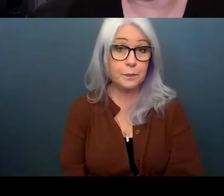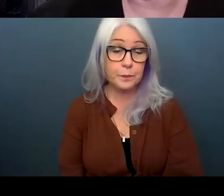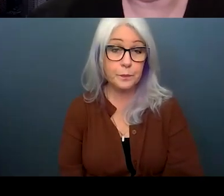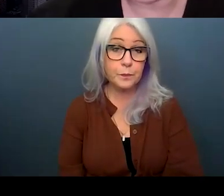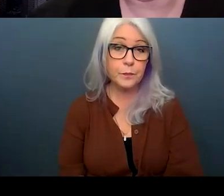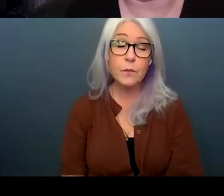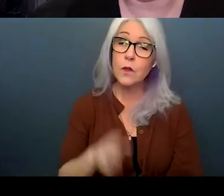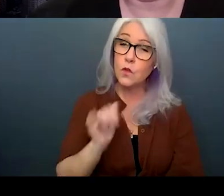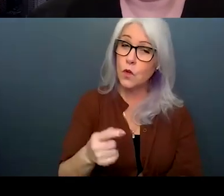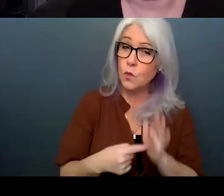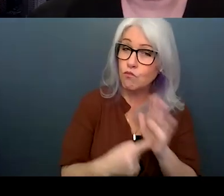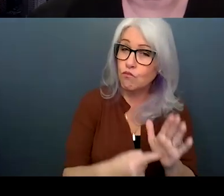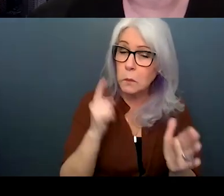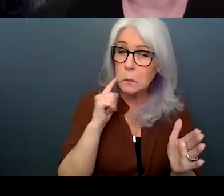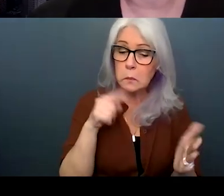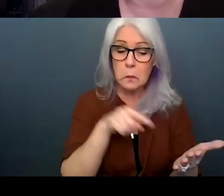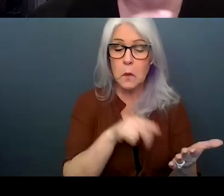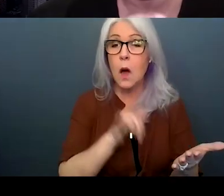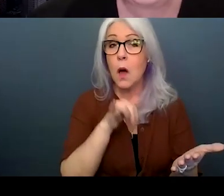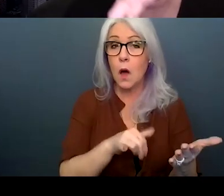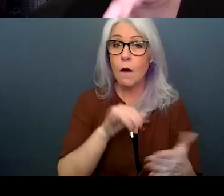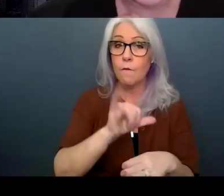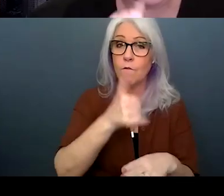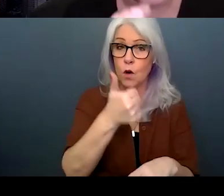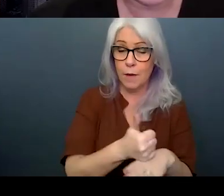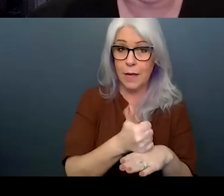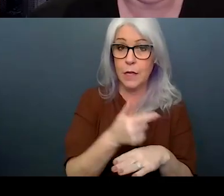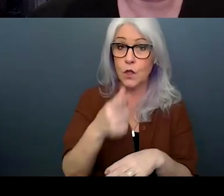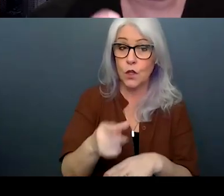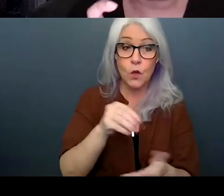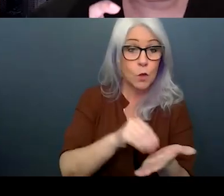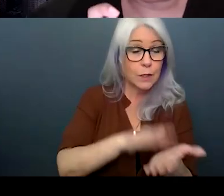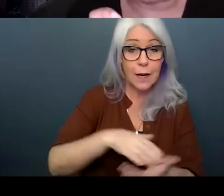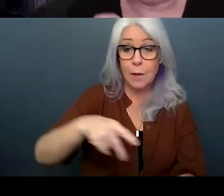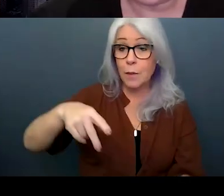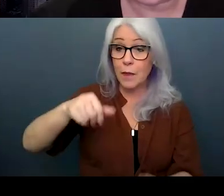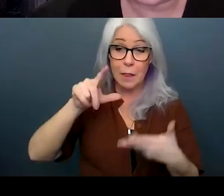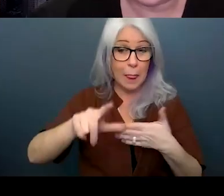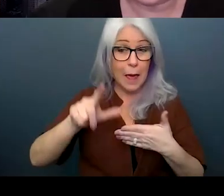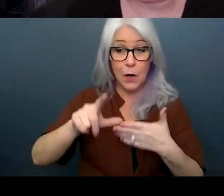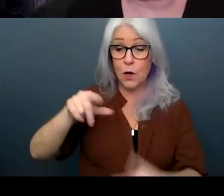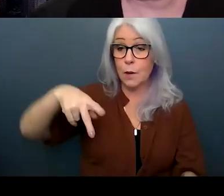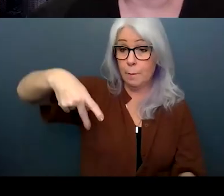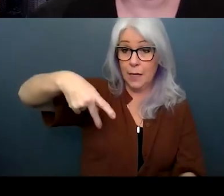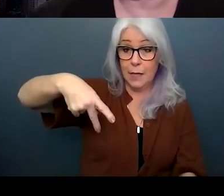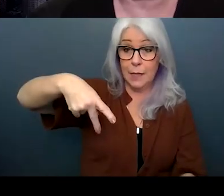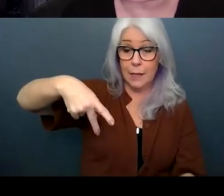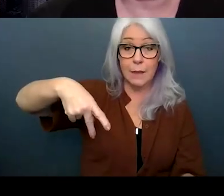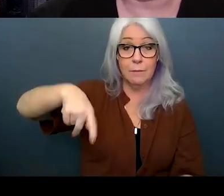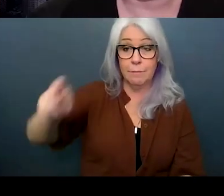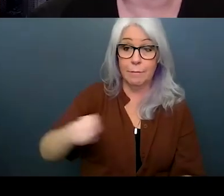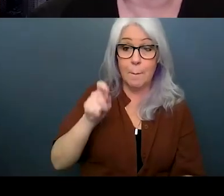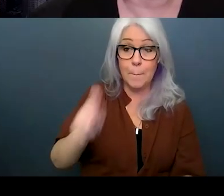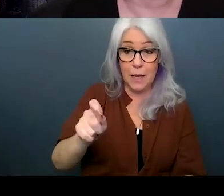the formatting of the page number. You simply put the letter P like Peter, and then a period, followed by